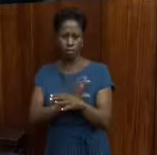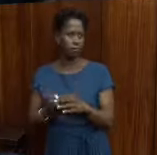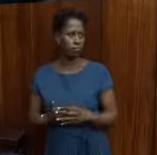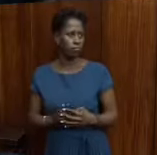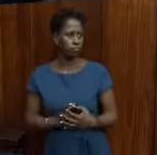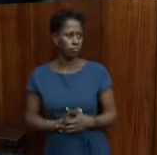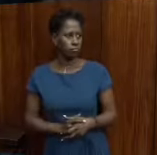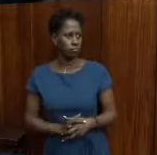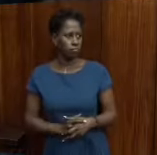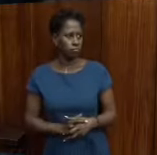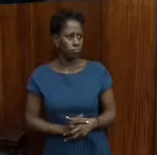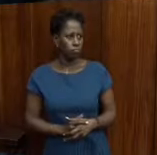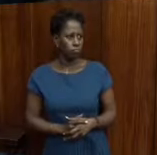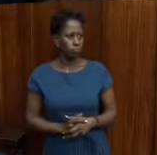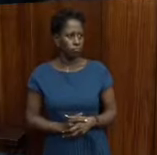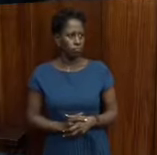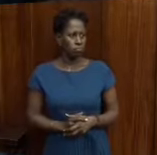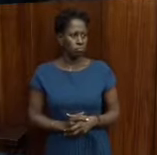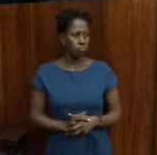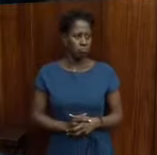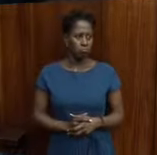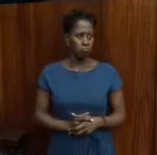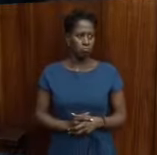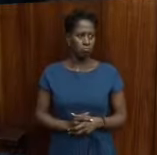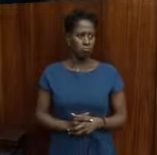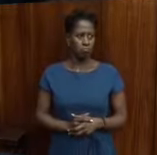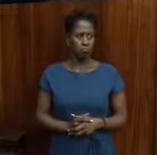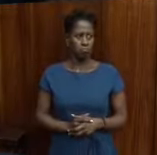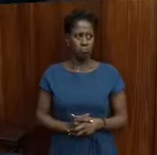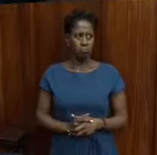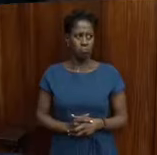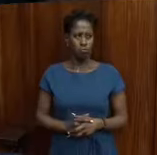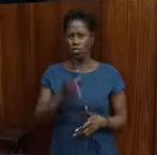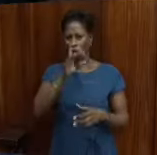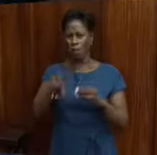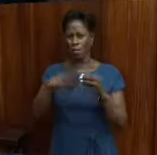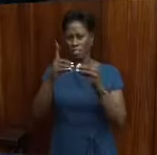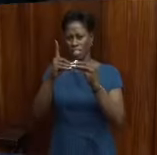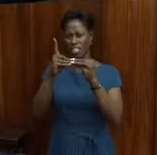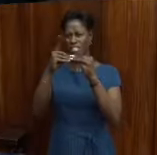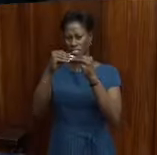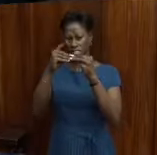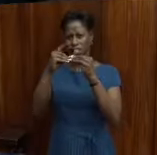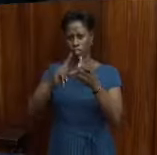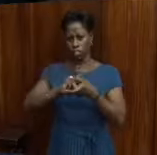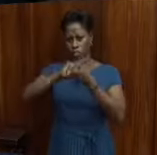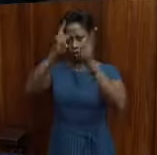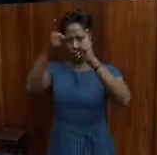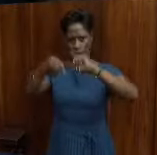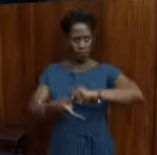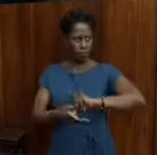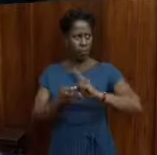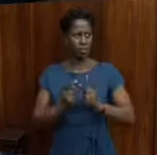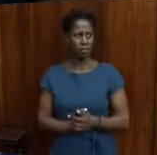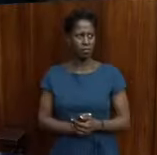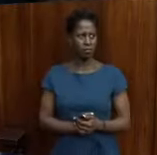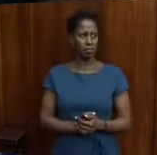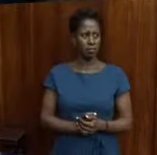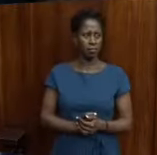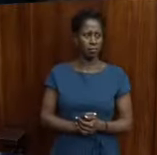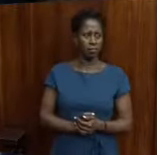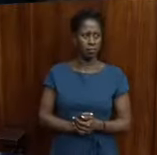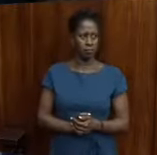initiatives have been driving the acceleration of the digital transformation of the economy: the Digital Government Services Platform and the Government Island-Wide